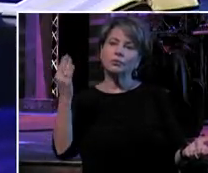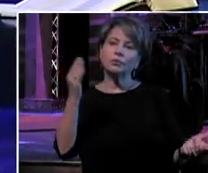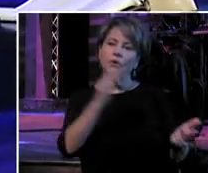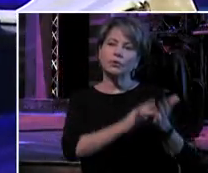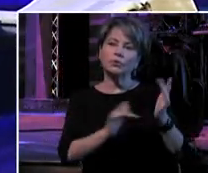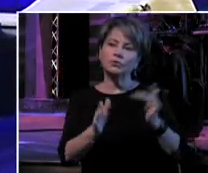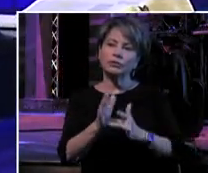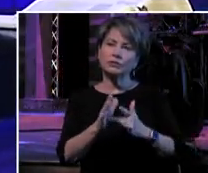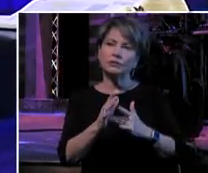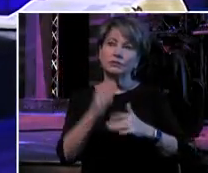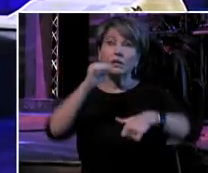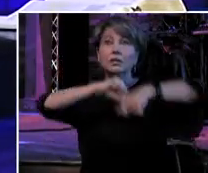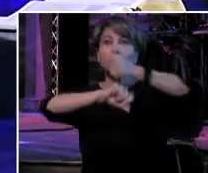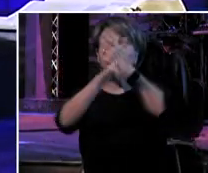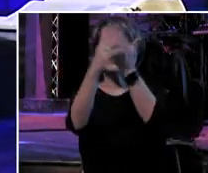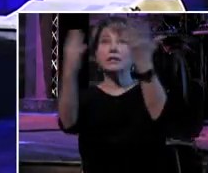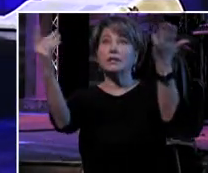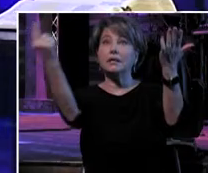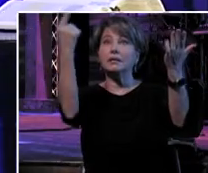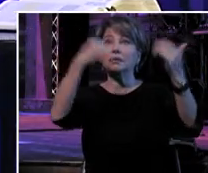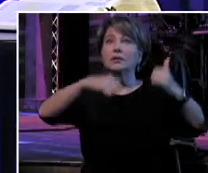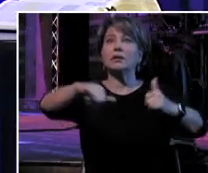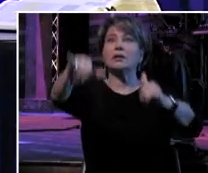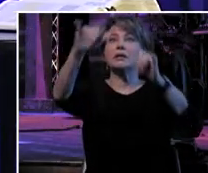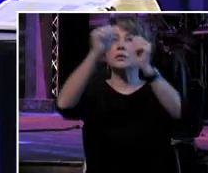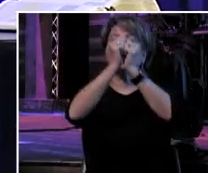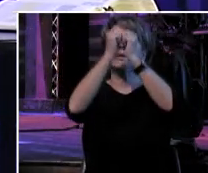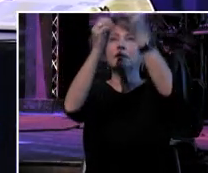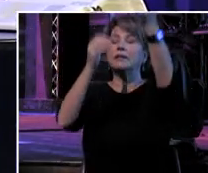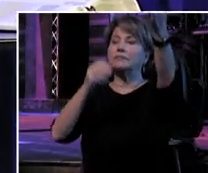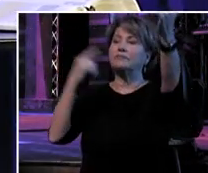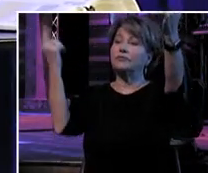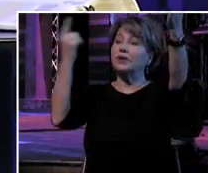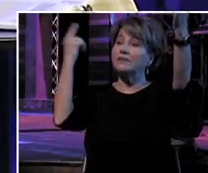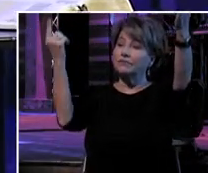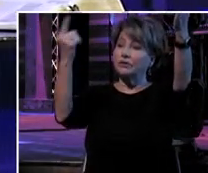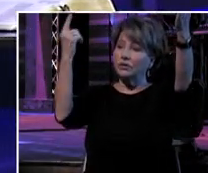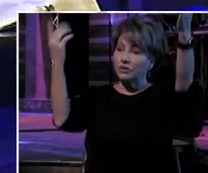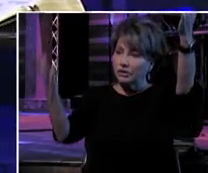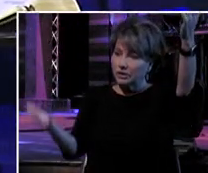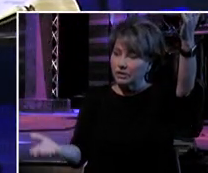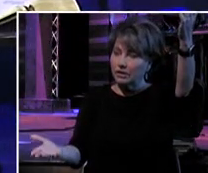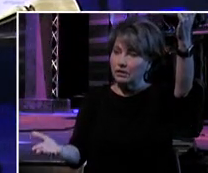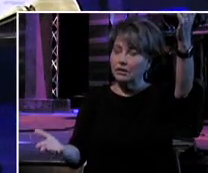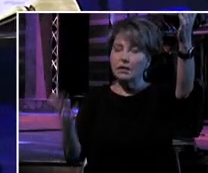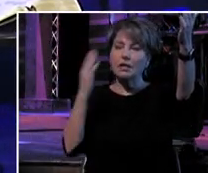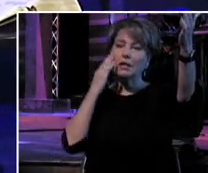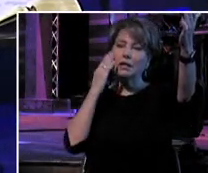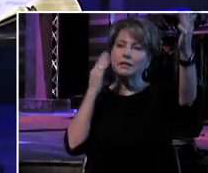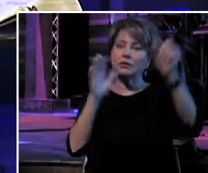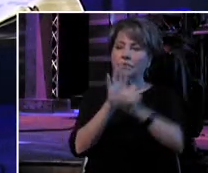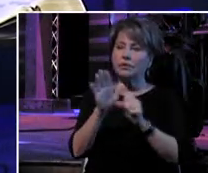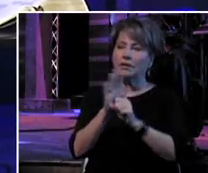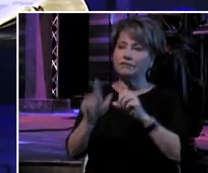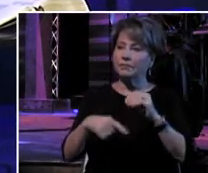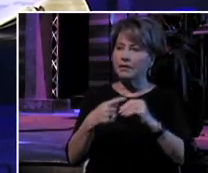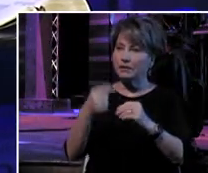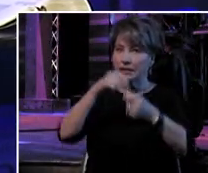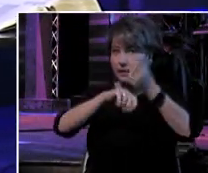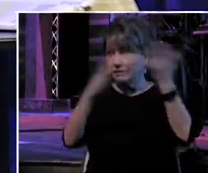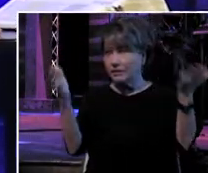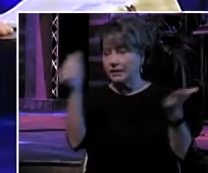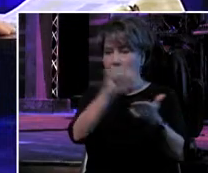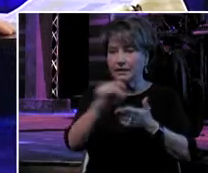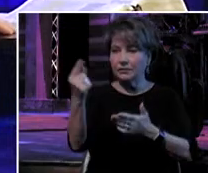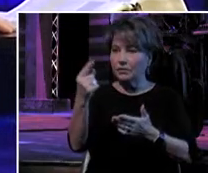in eternity with him forever. And I know this, I know enough about heaven that any one